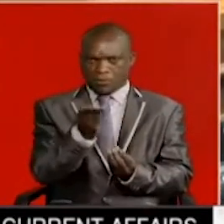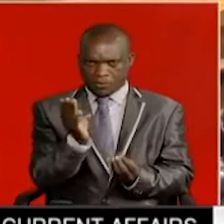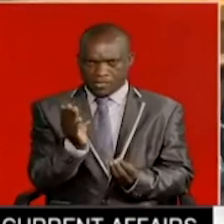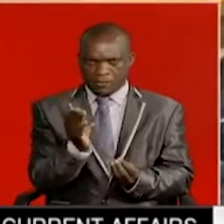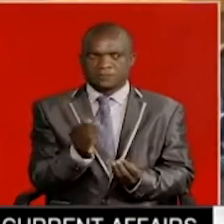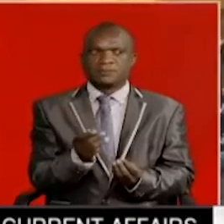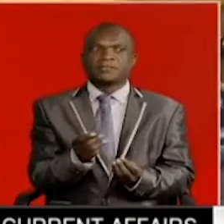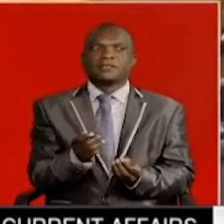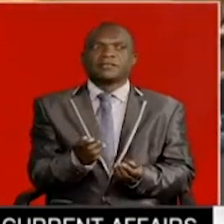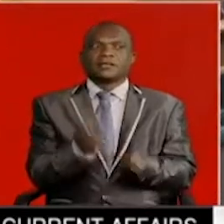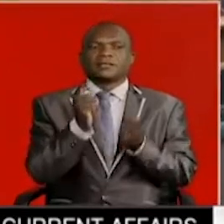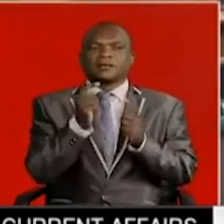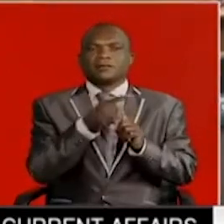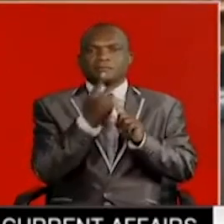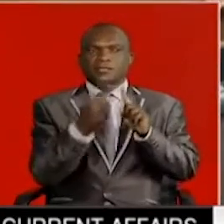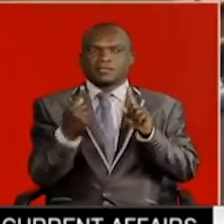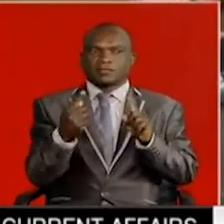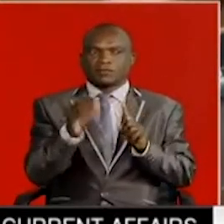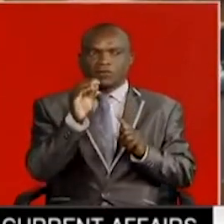Minister of Health,